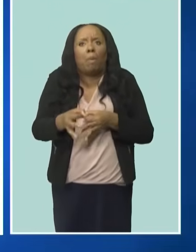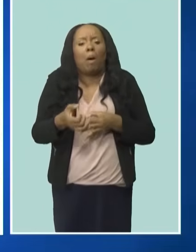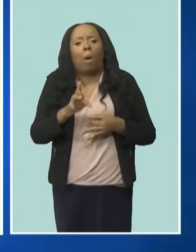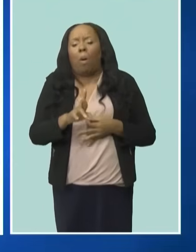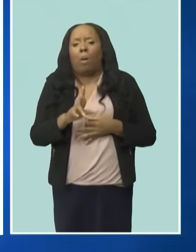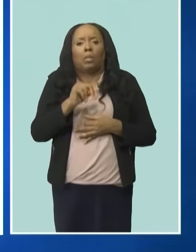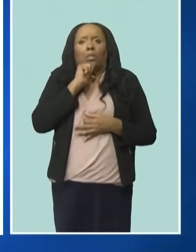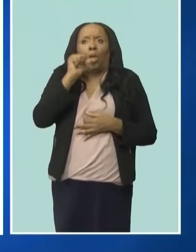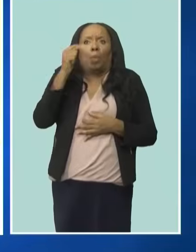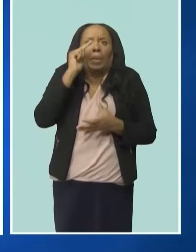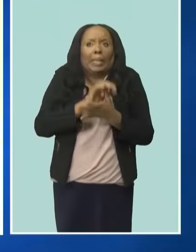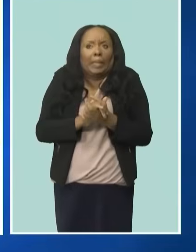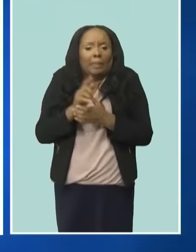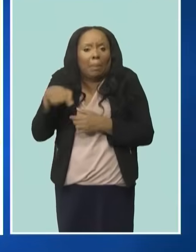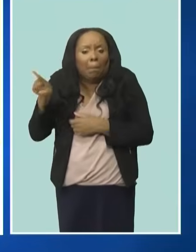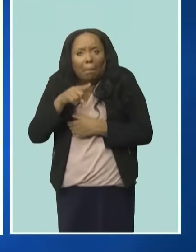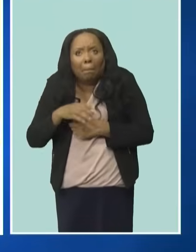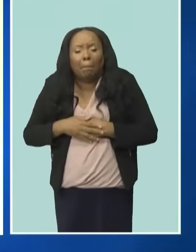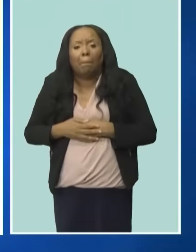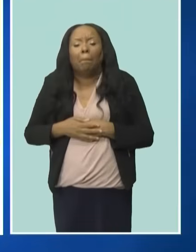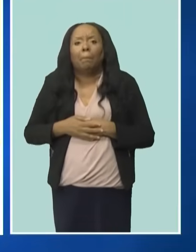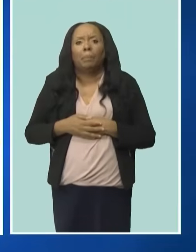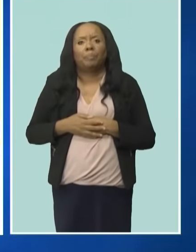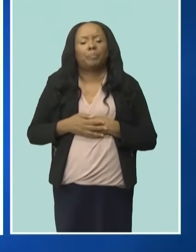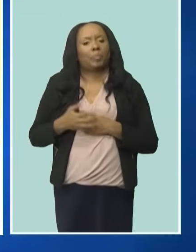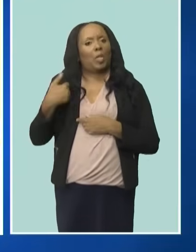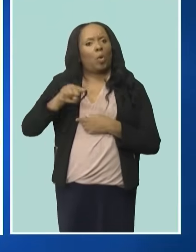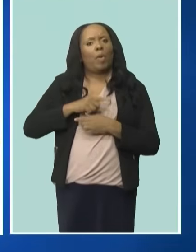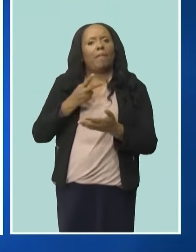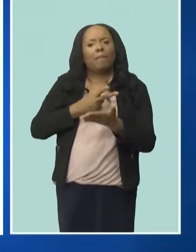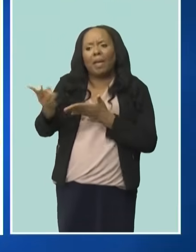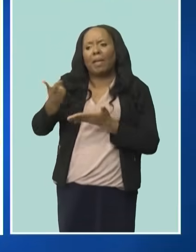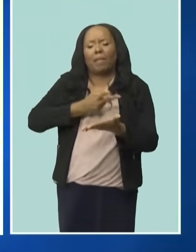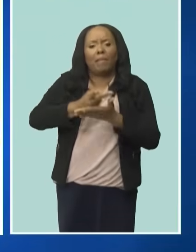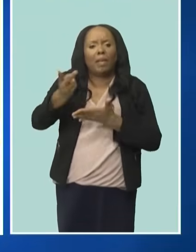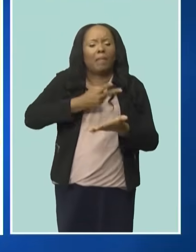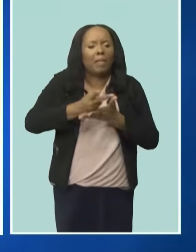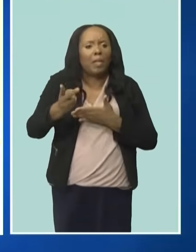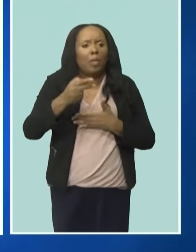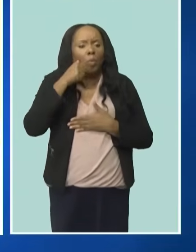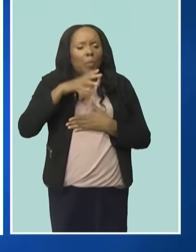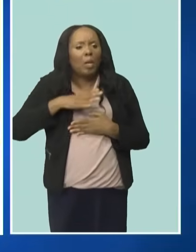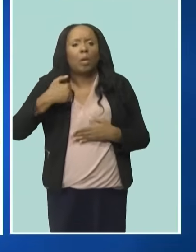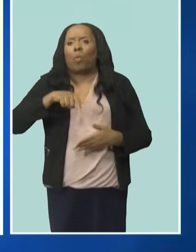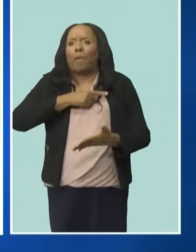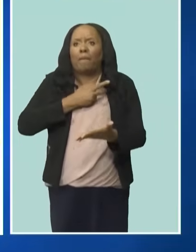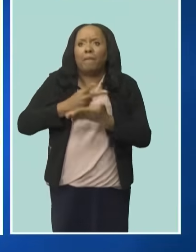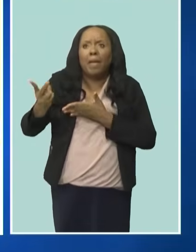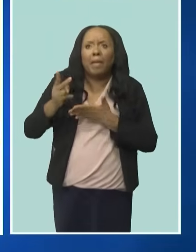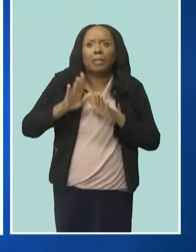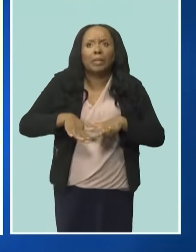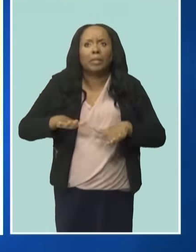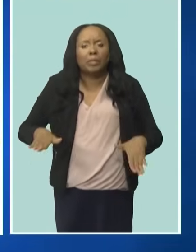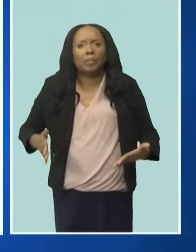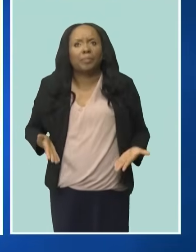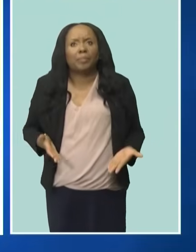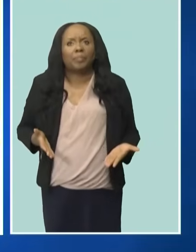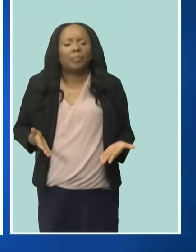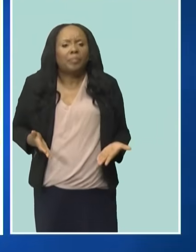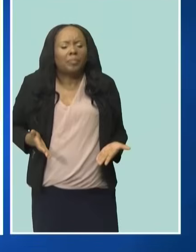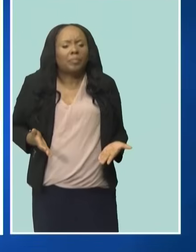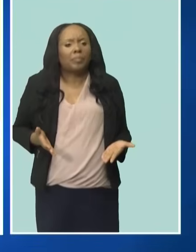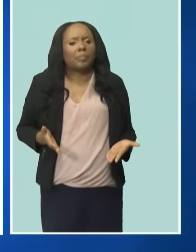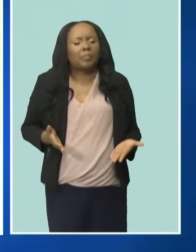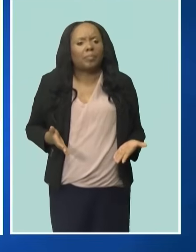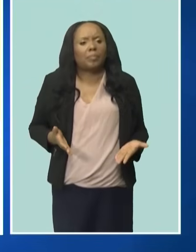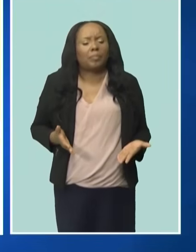sectors. Are we prepared to continue to fail in a way our women and our children? And are we satisfied